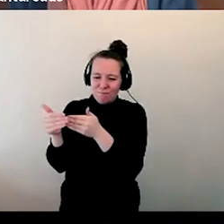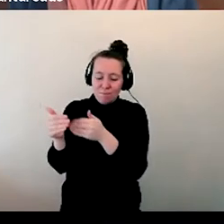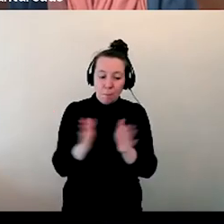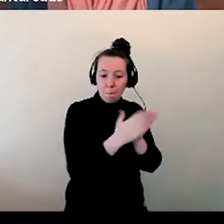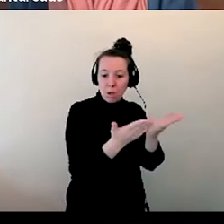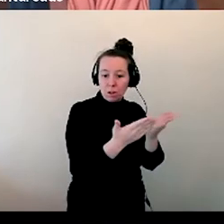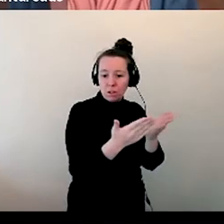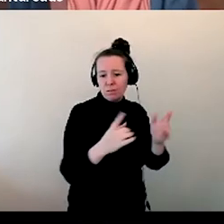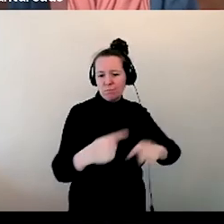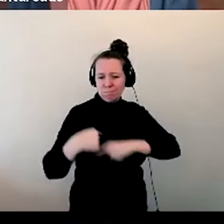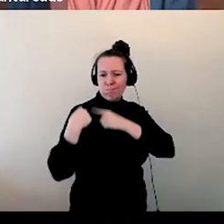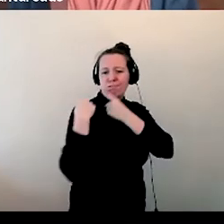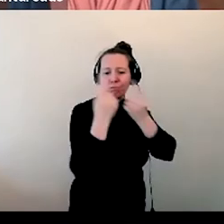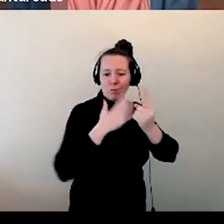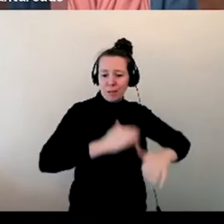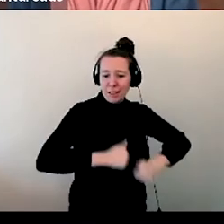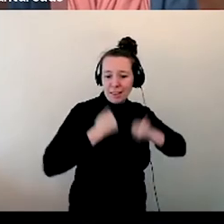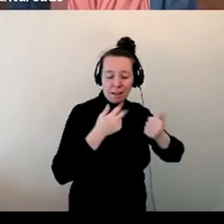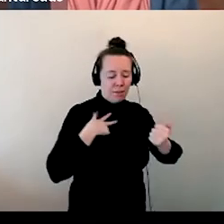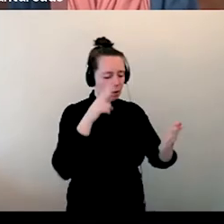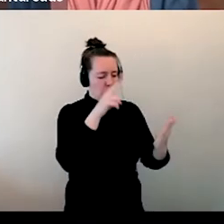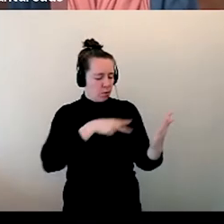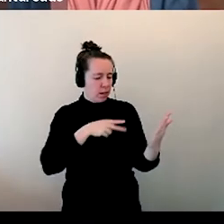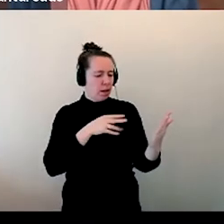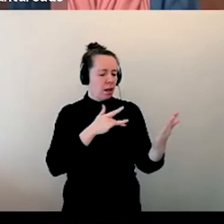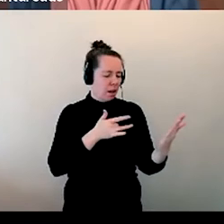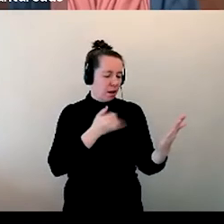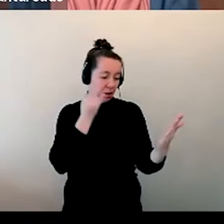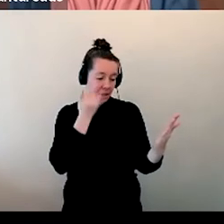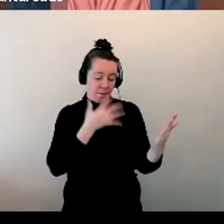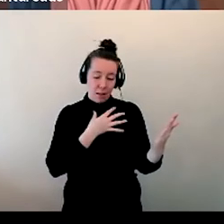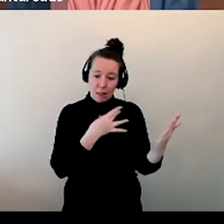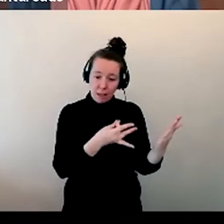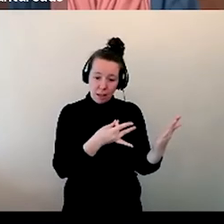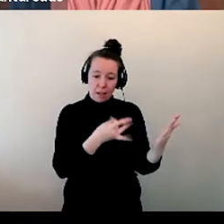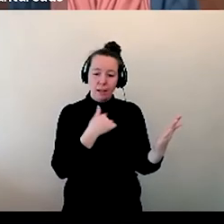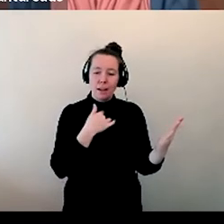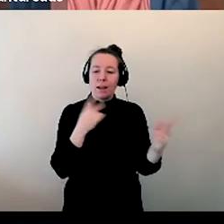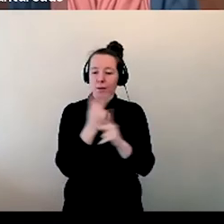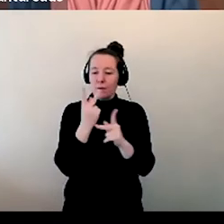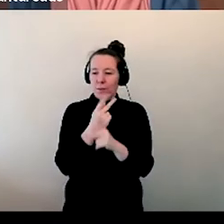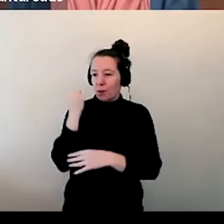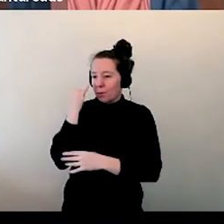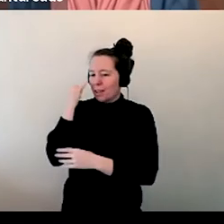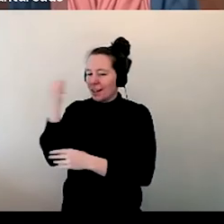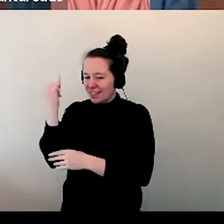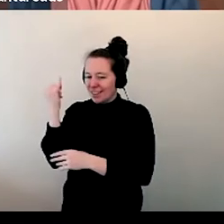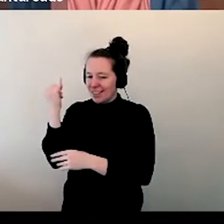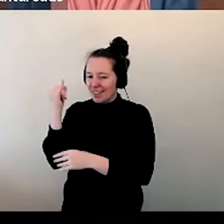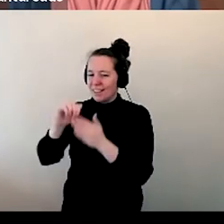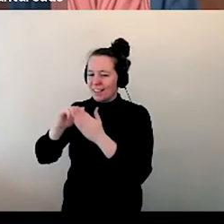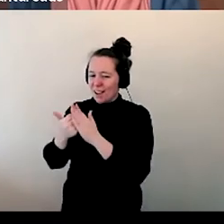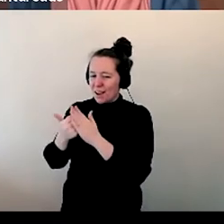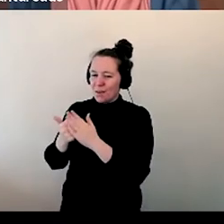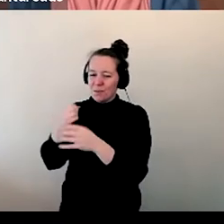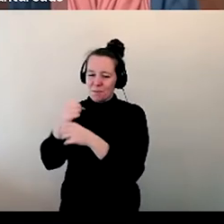a book, decide if I like it, and then figure out how I'm going to talk about it online. Okay, that's good to hear for all the book